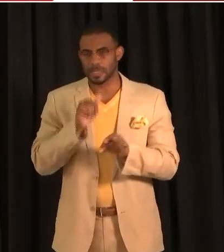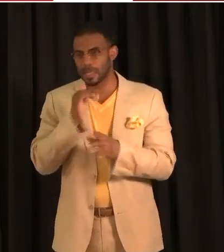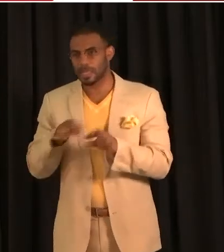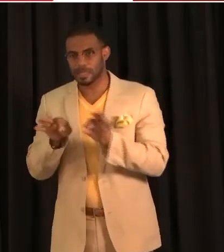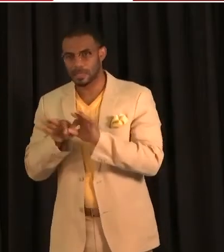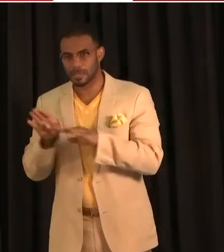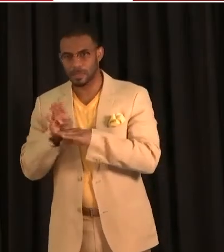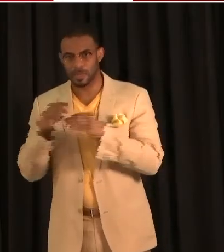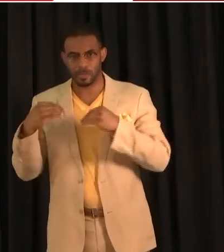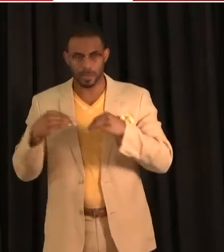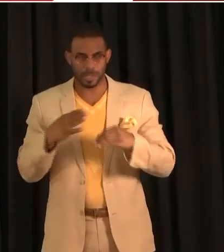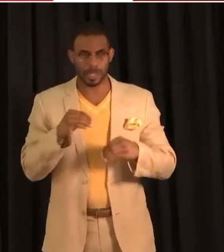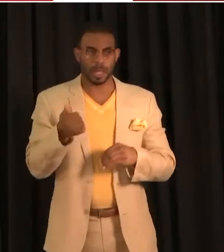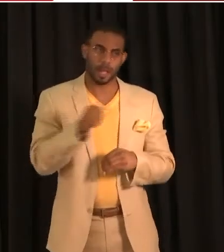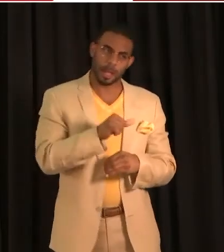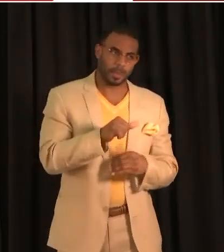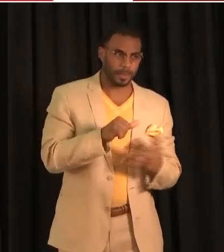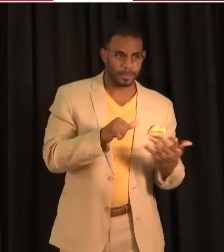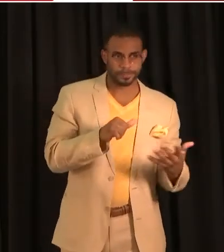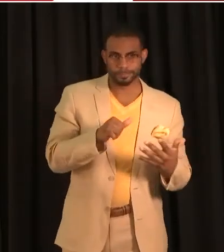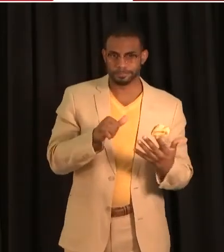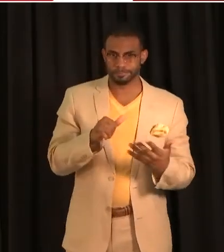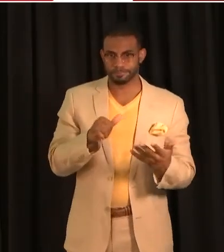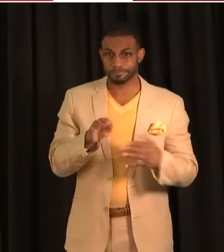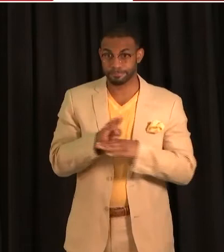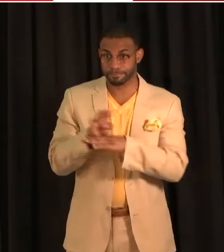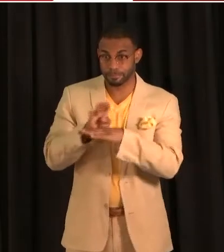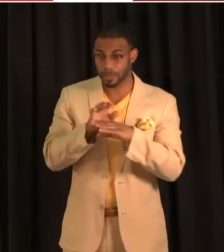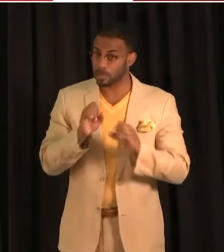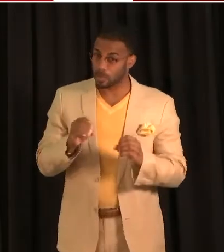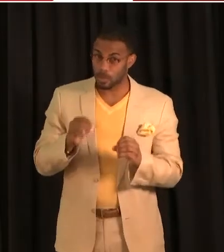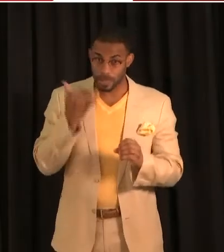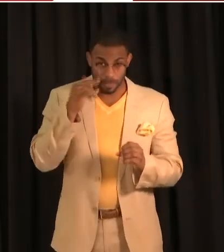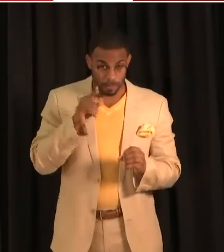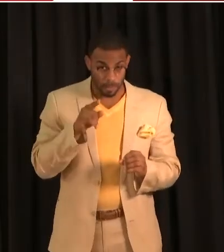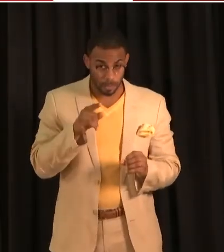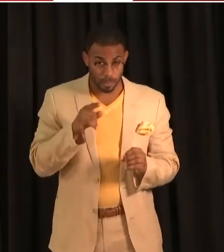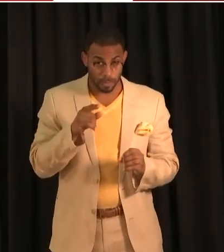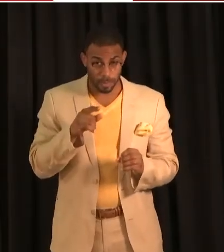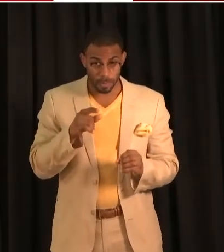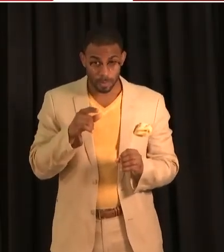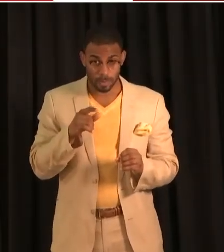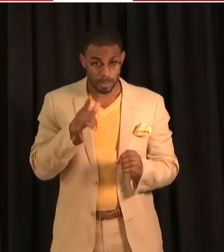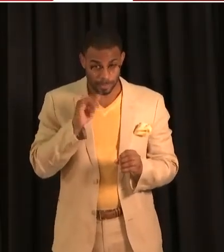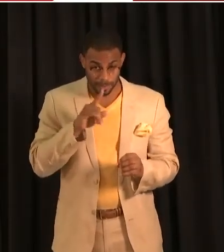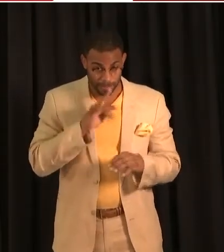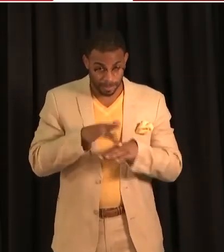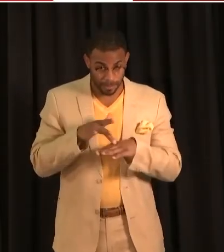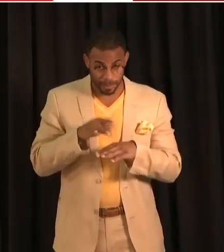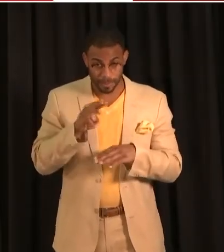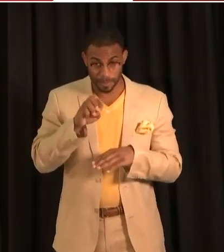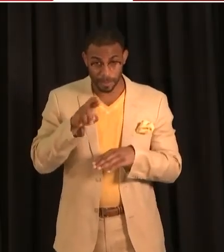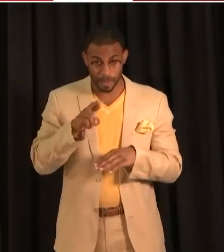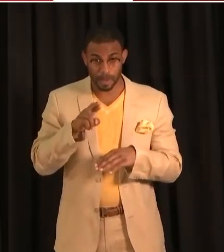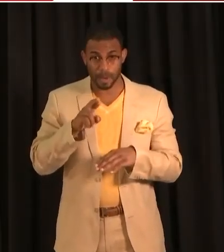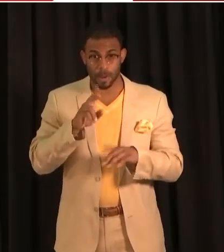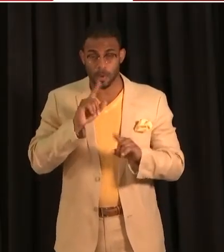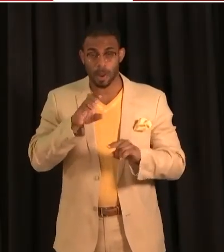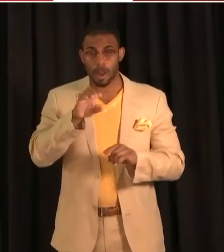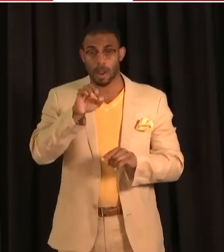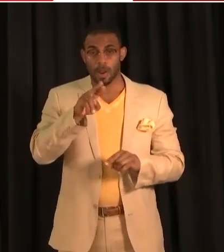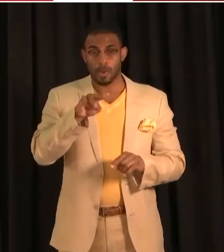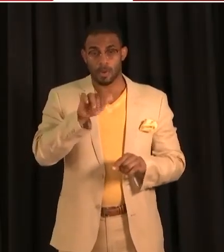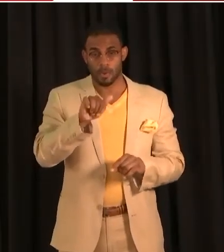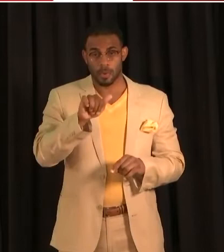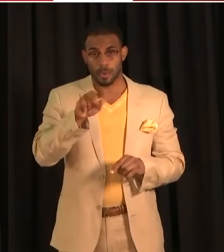essential, non-essential business, retail, and other businesses. So if you would, that is available. That mayor's order is